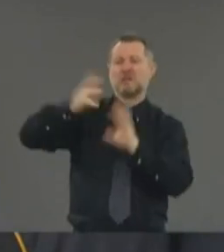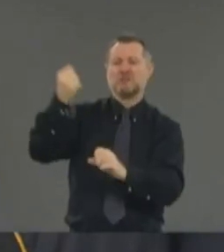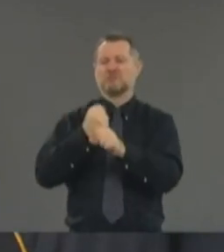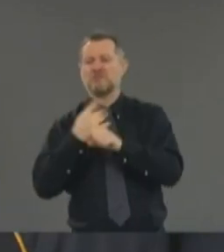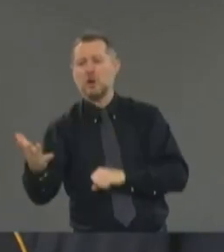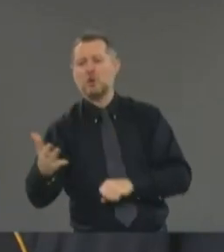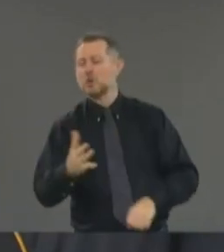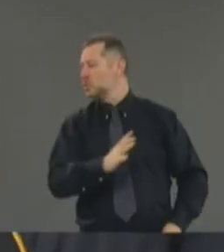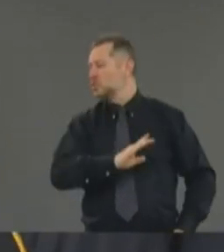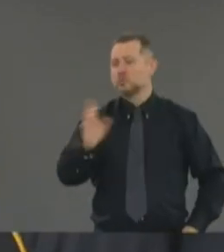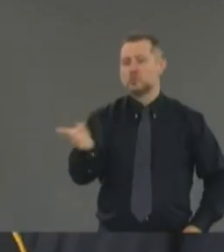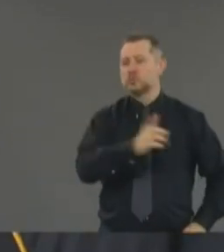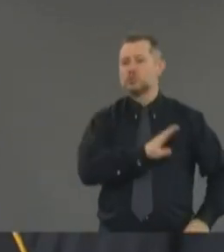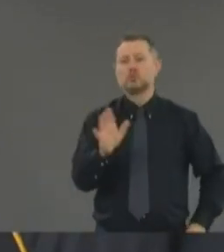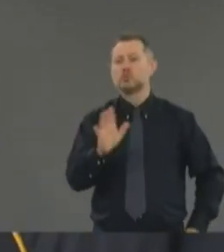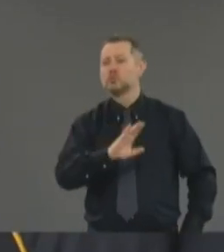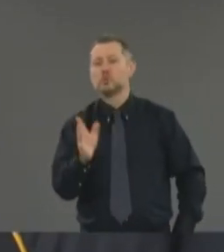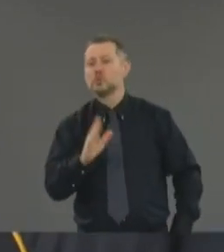was much worse.